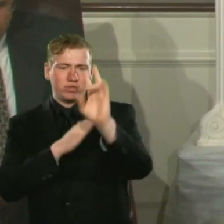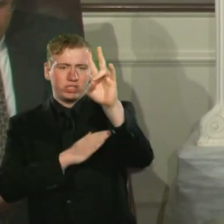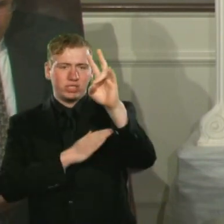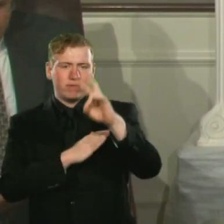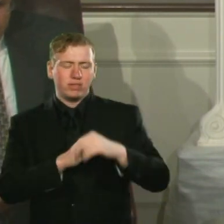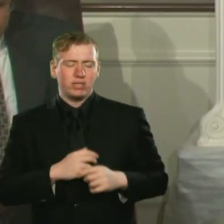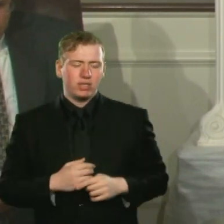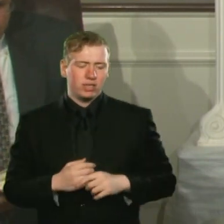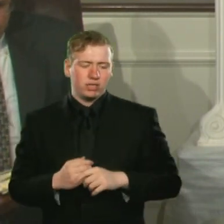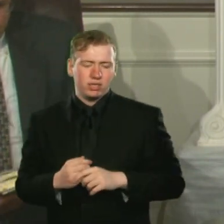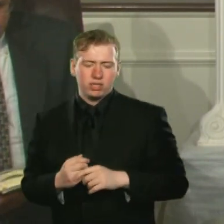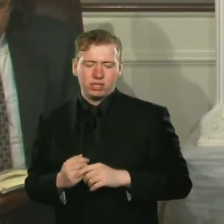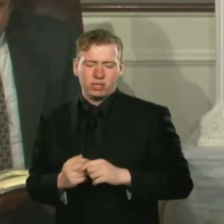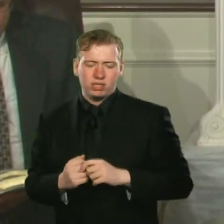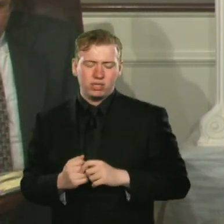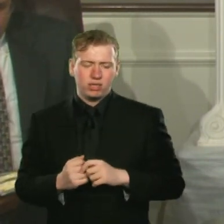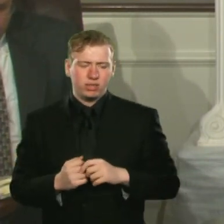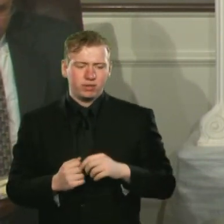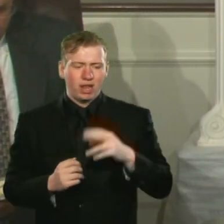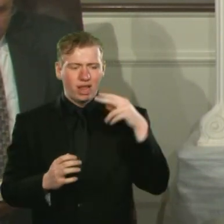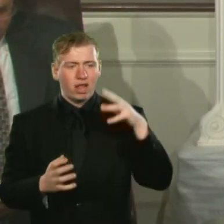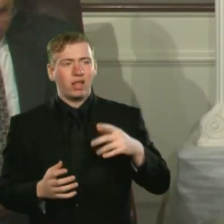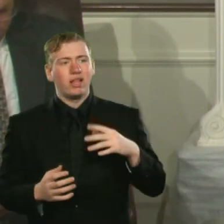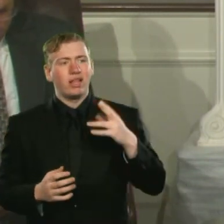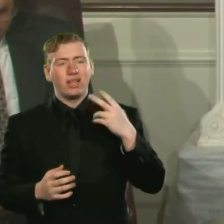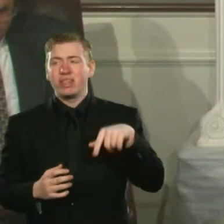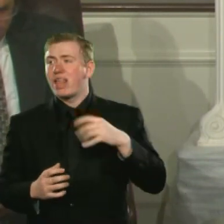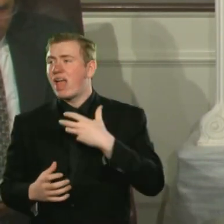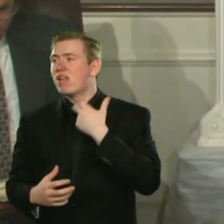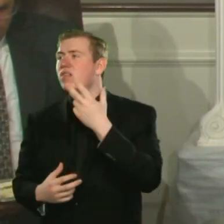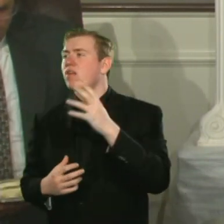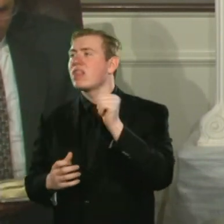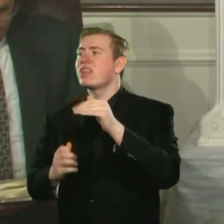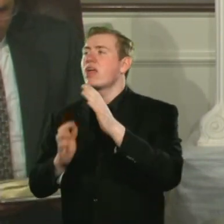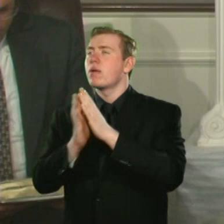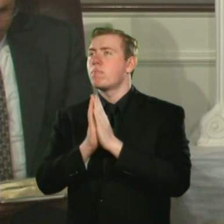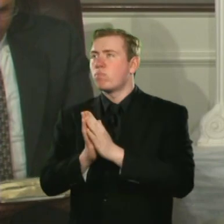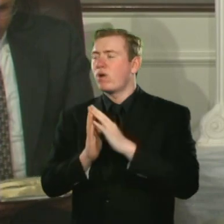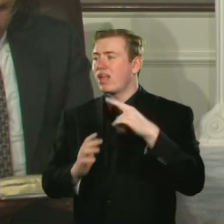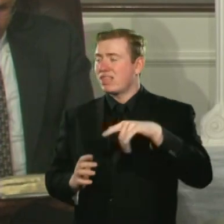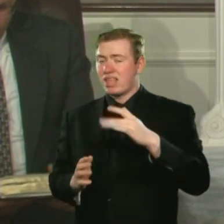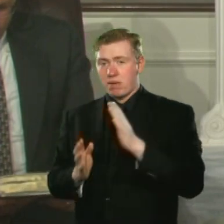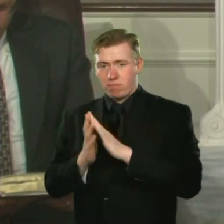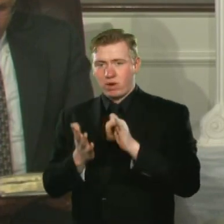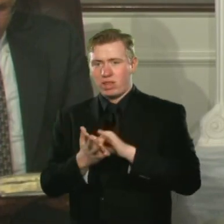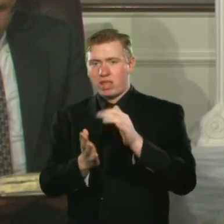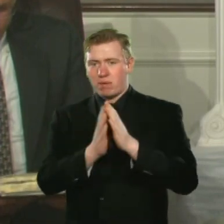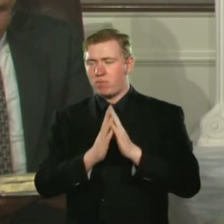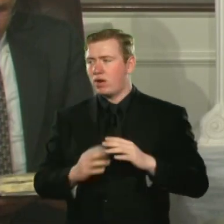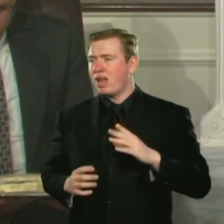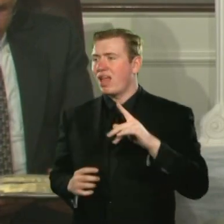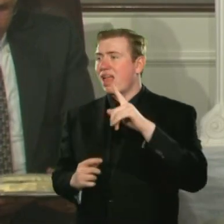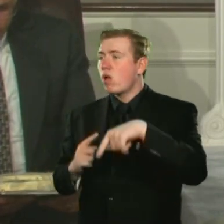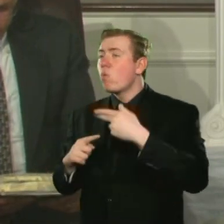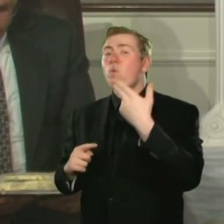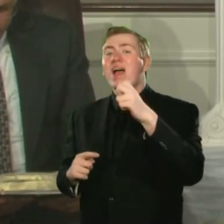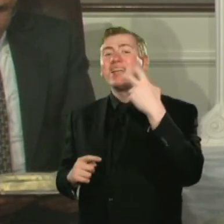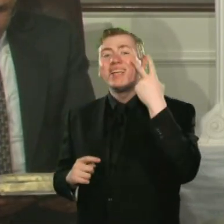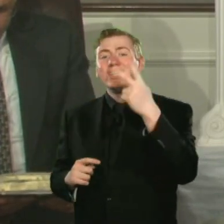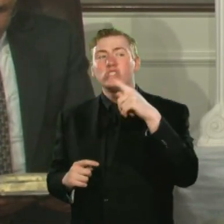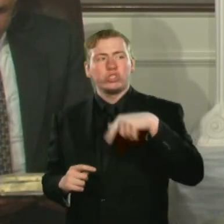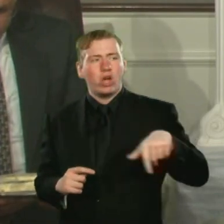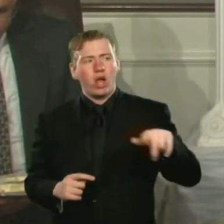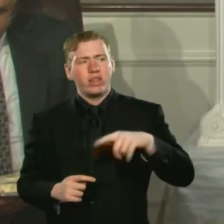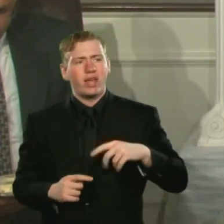17. They lifted up their voices. They prayed. That was the prayer that was prayed. And when he saw